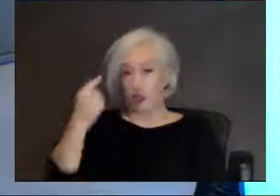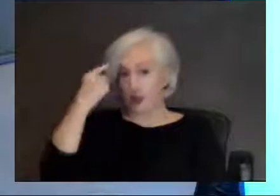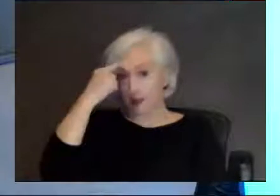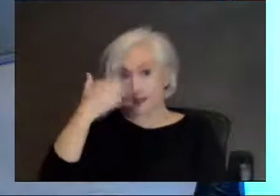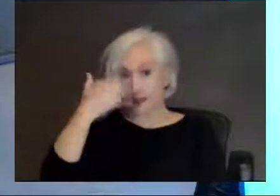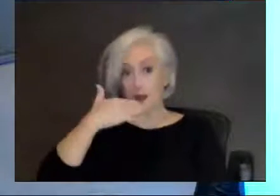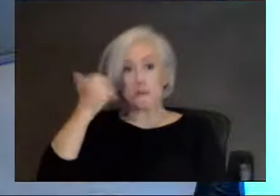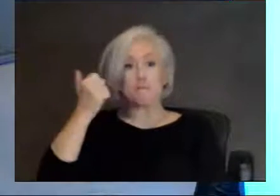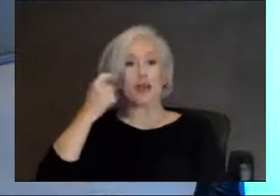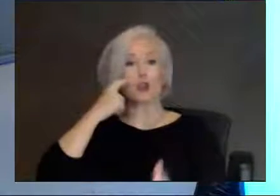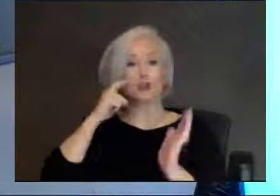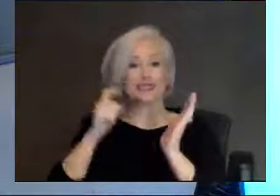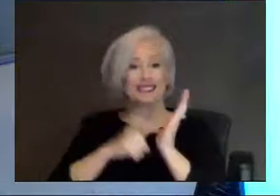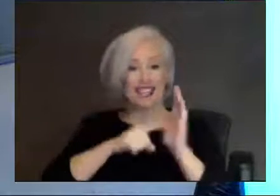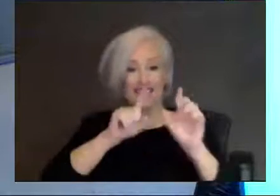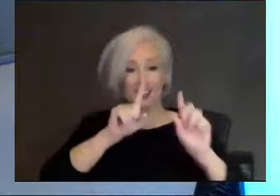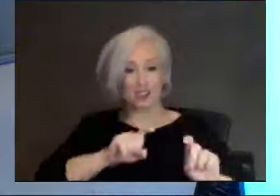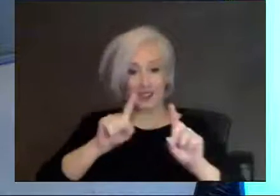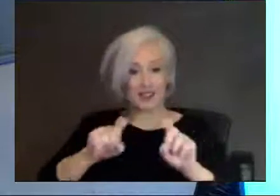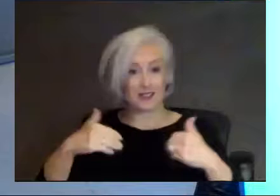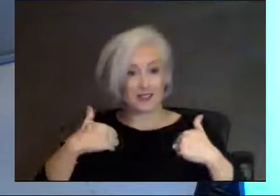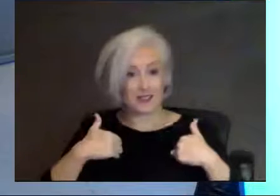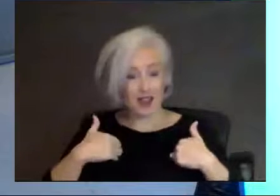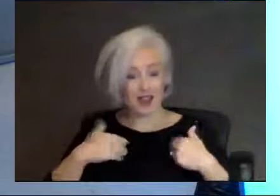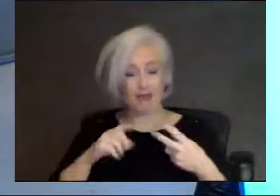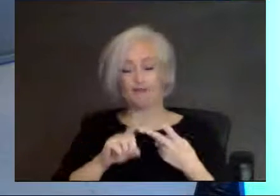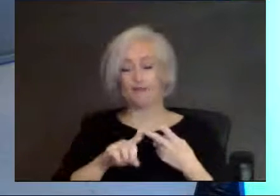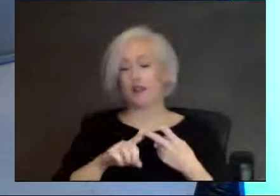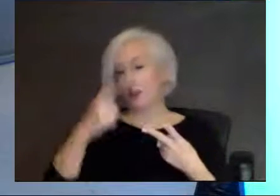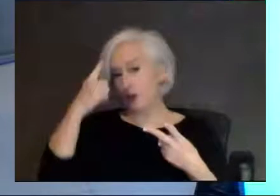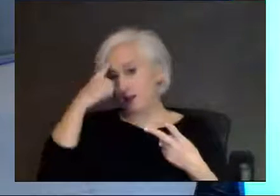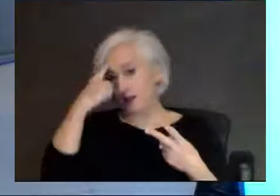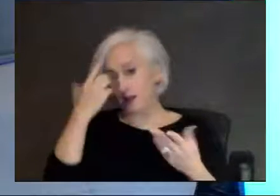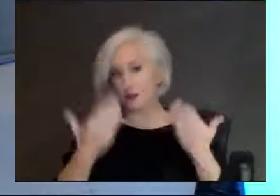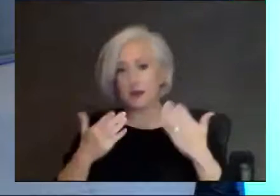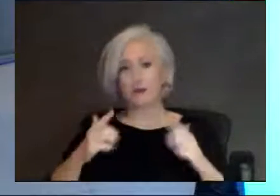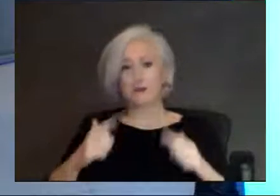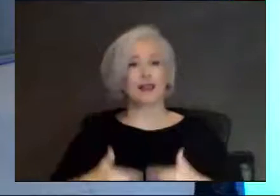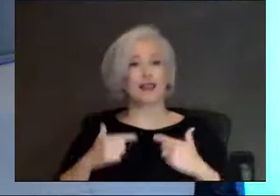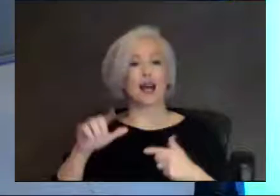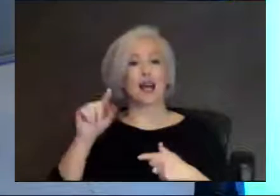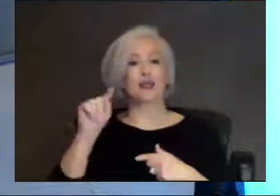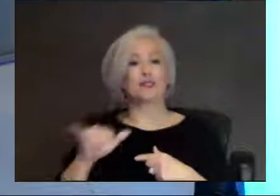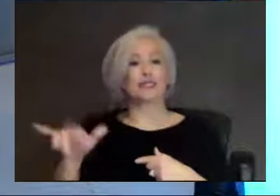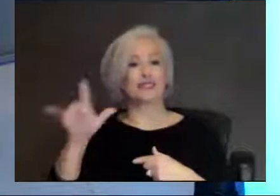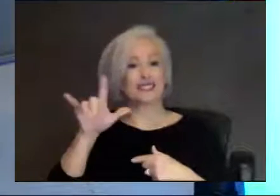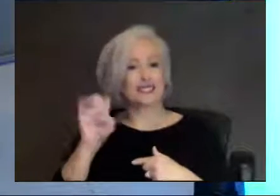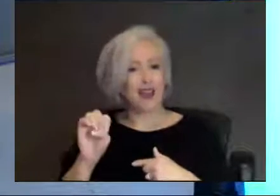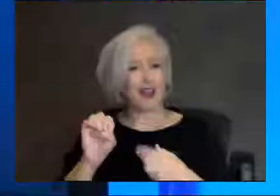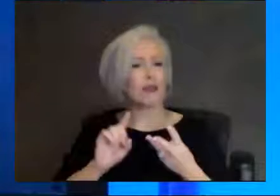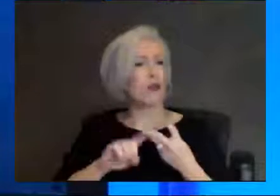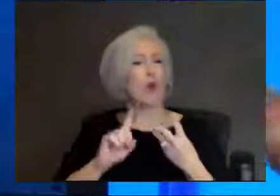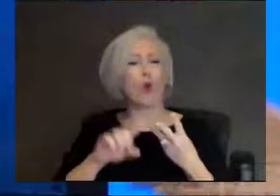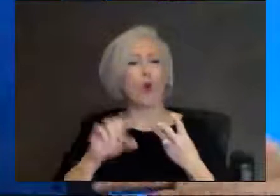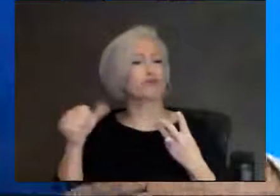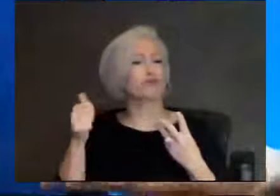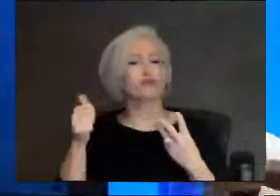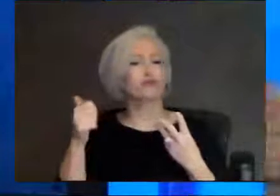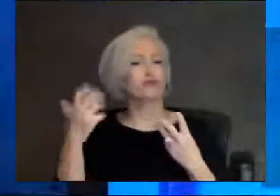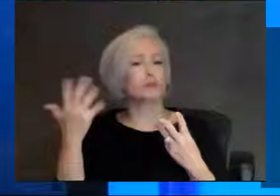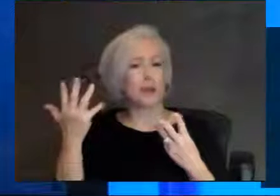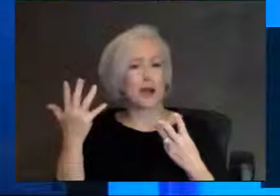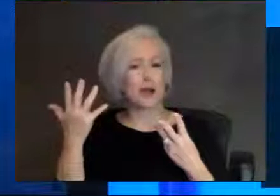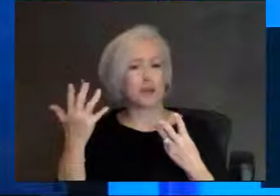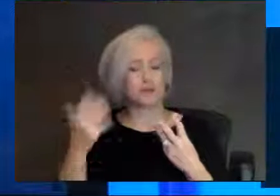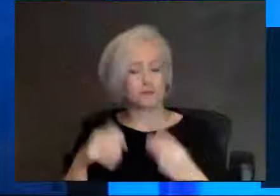detection methods or lifestyles are different or something else? So you